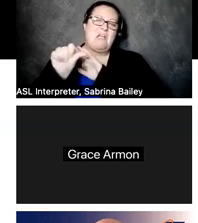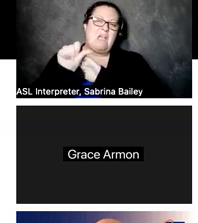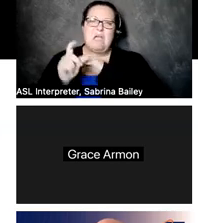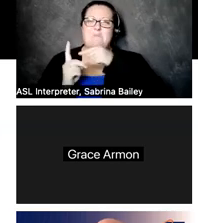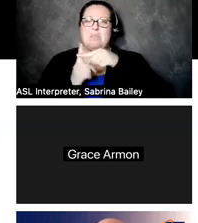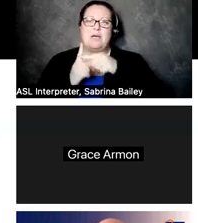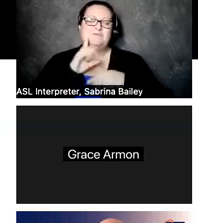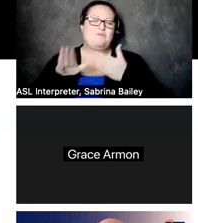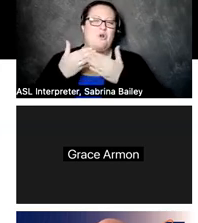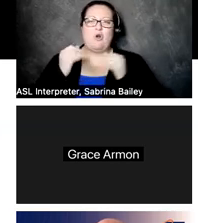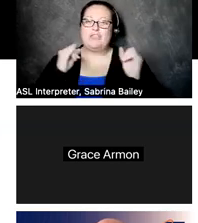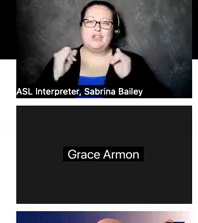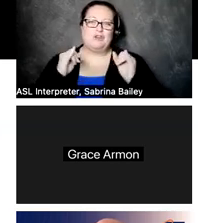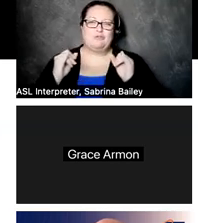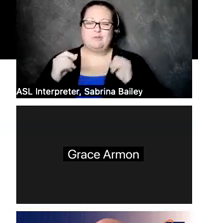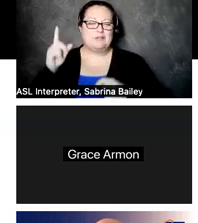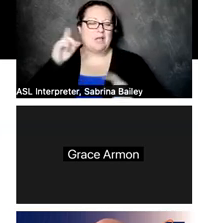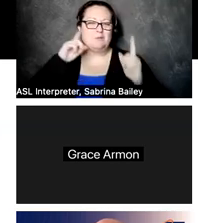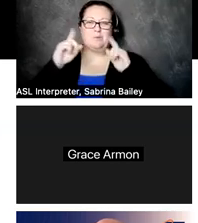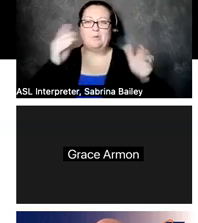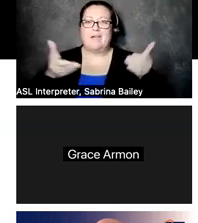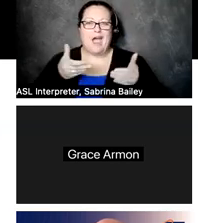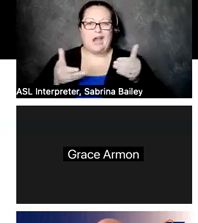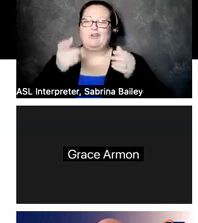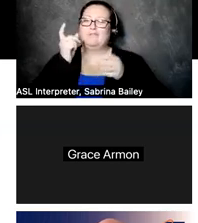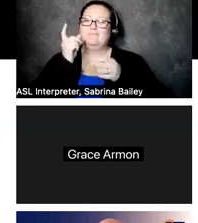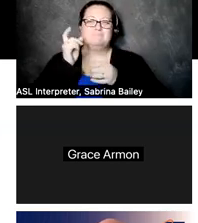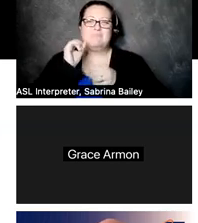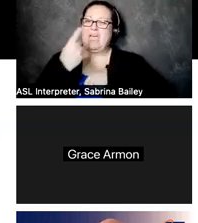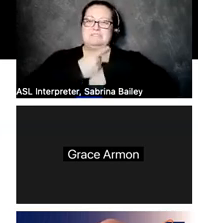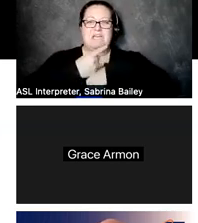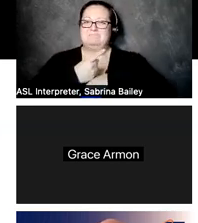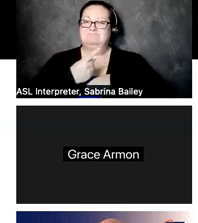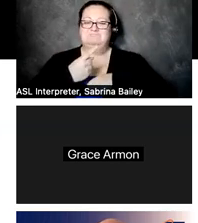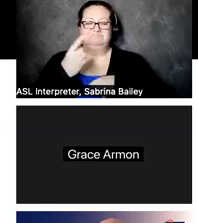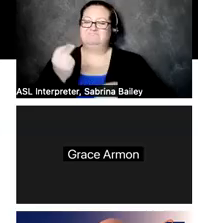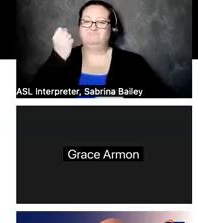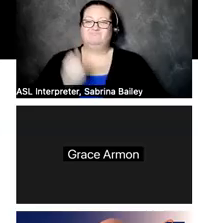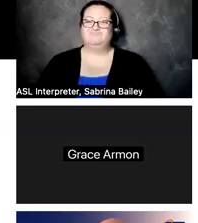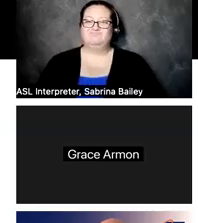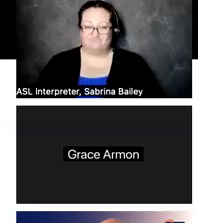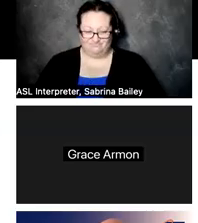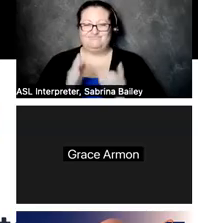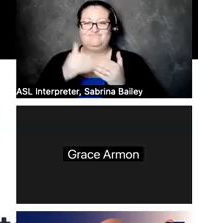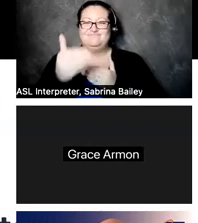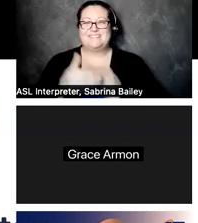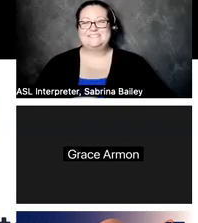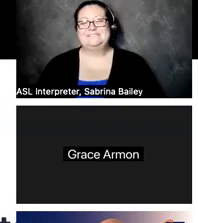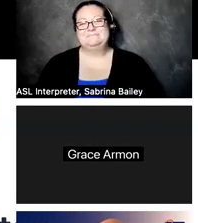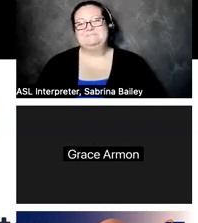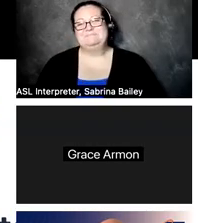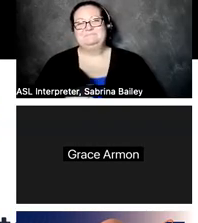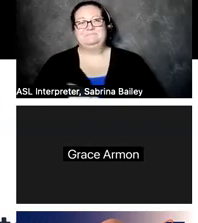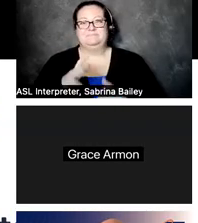from what I've been told, and were both hired on the spot at Meijer. We can go to the next slide. I don't want to get ahead of